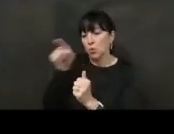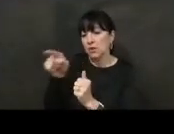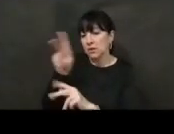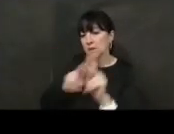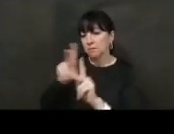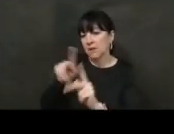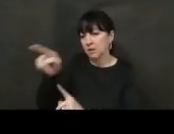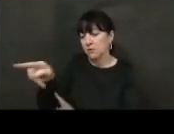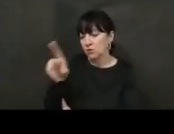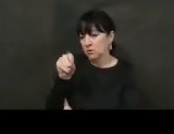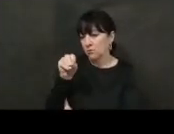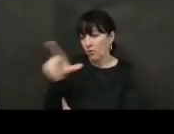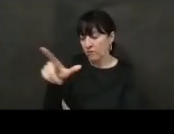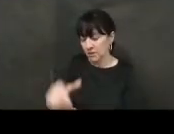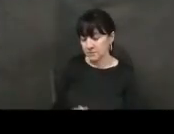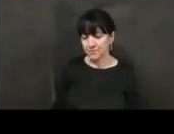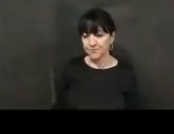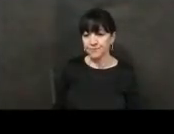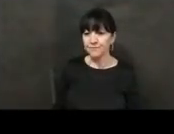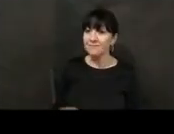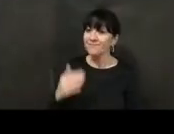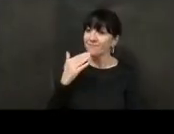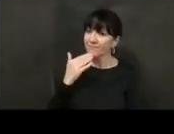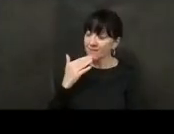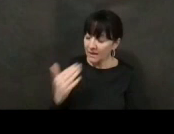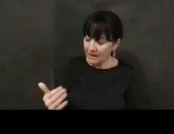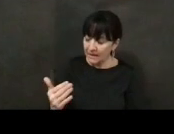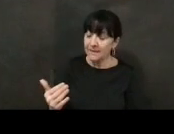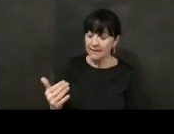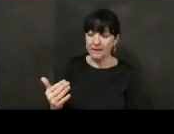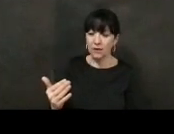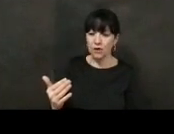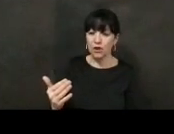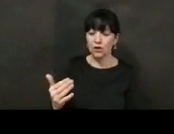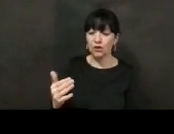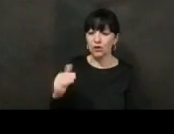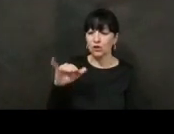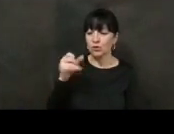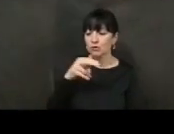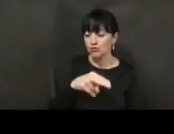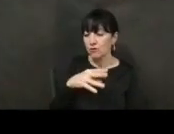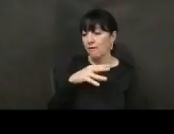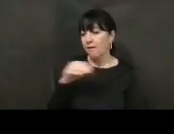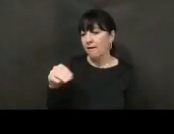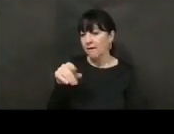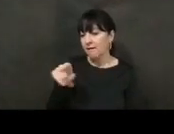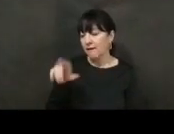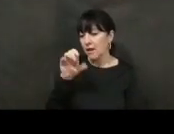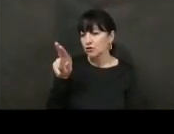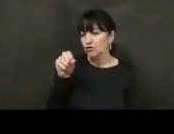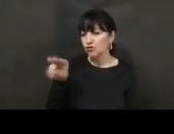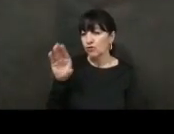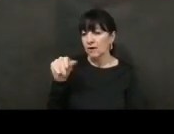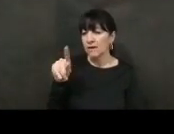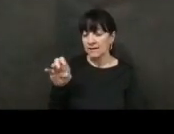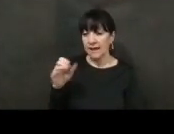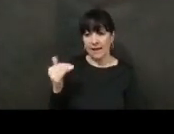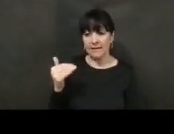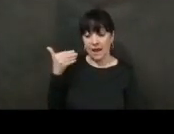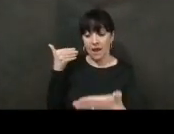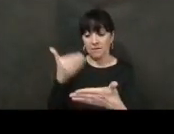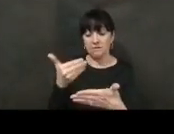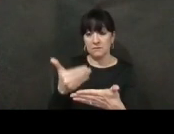Thank you, Jonathan, and Cerron. Secretary Cade, we're winding out in our last few minutes here before the 7 o'clock hour, and we certainly don't